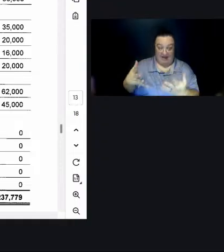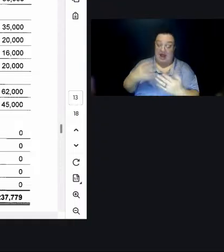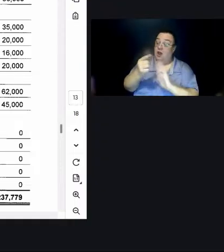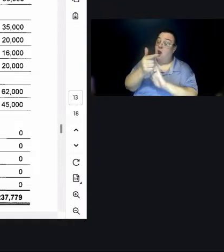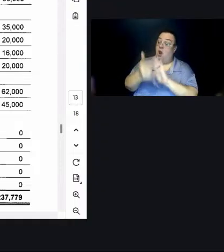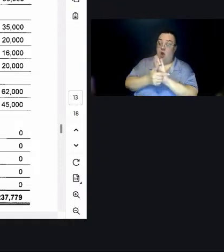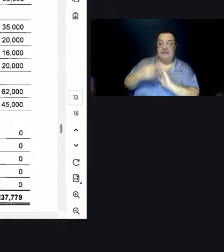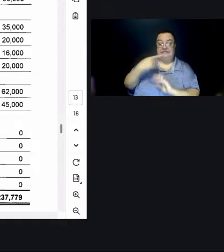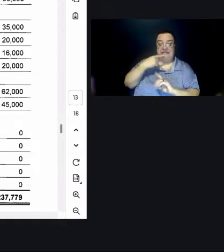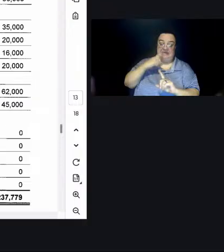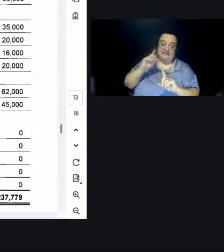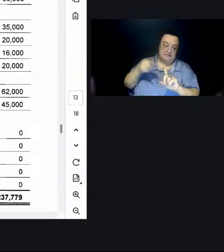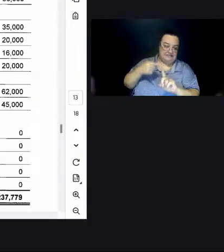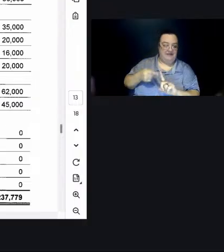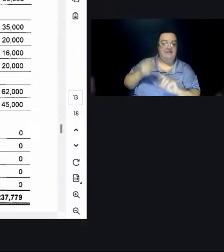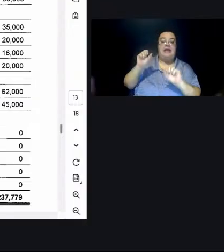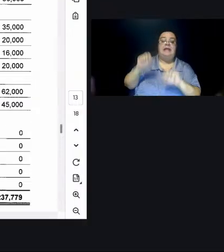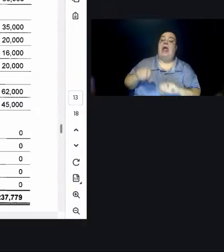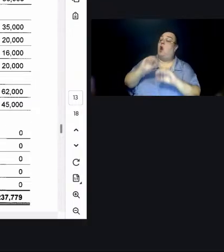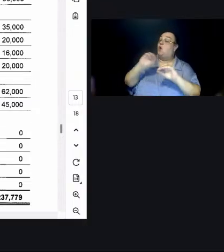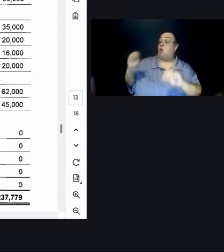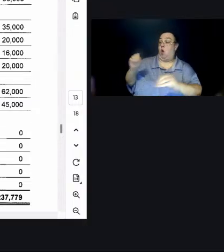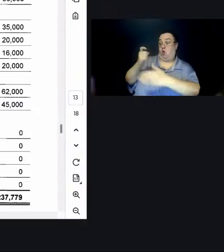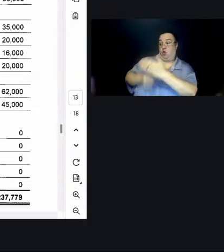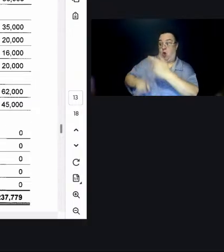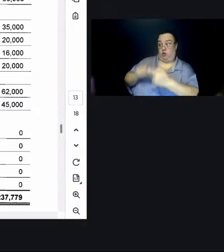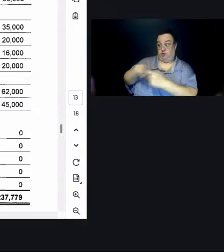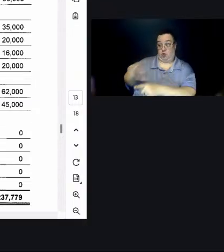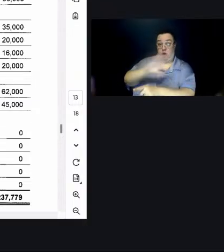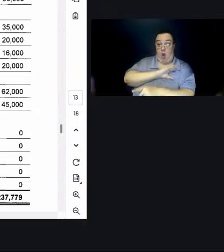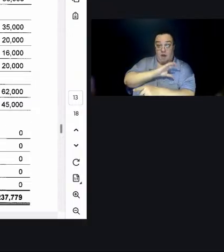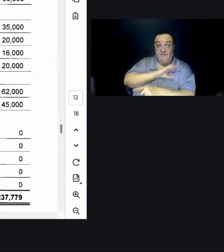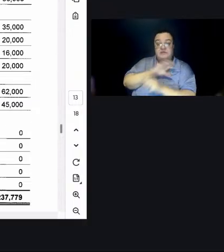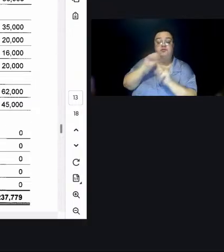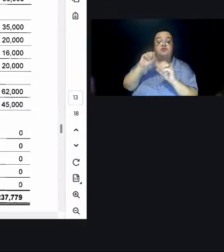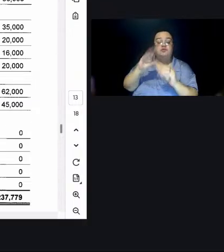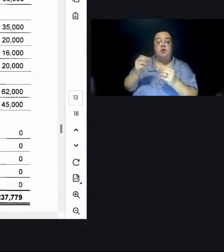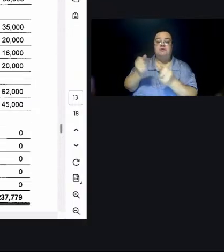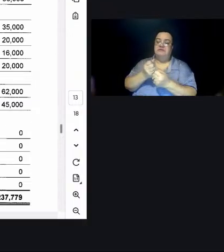can be at no cost to the officer. So there's a number of those.